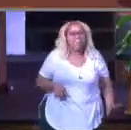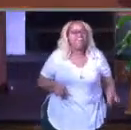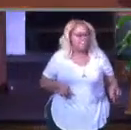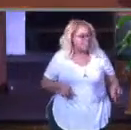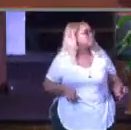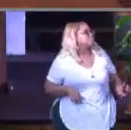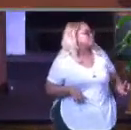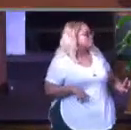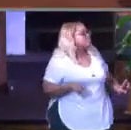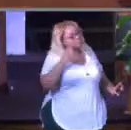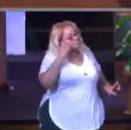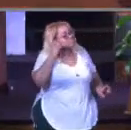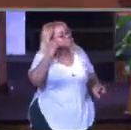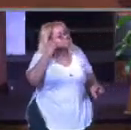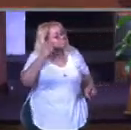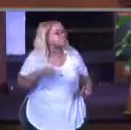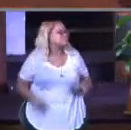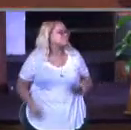all over.